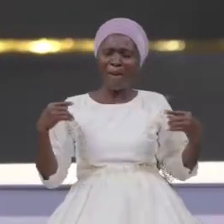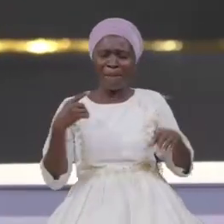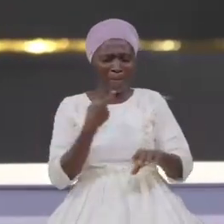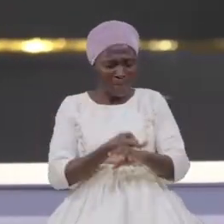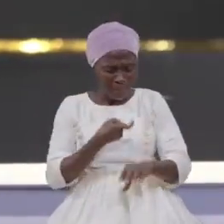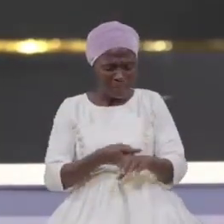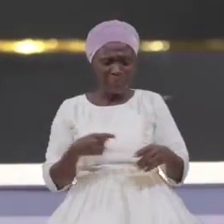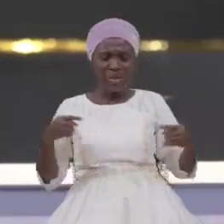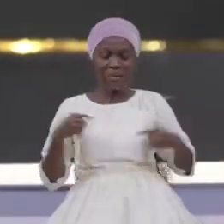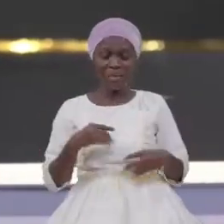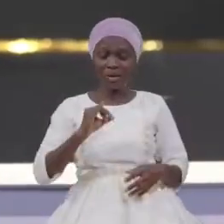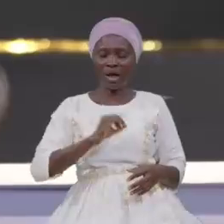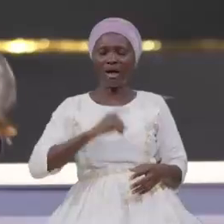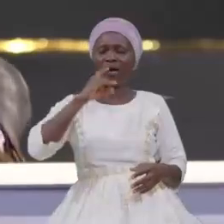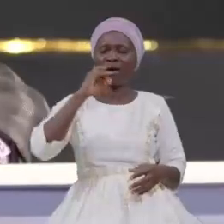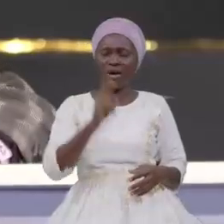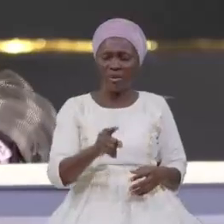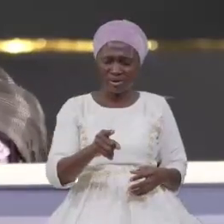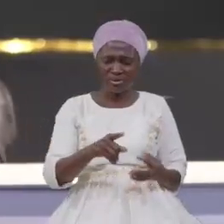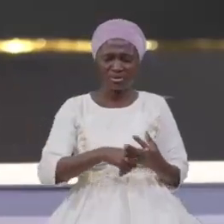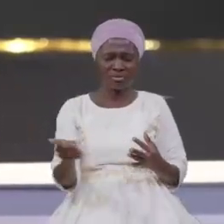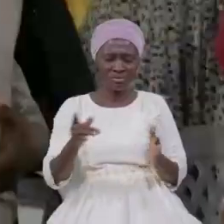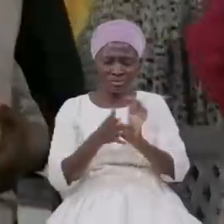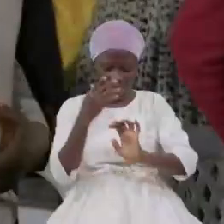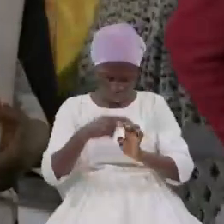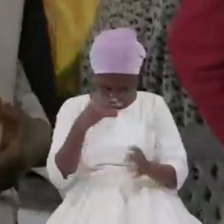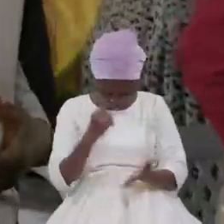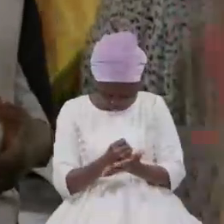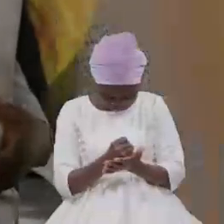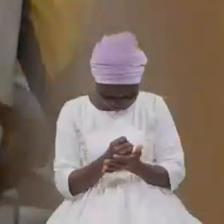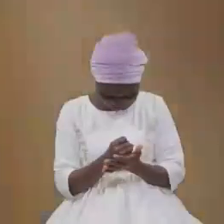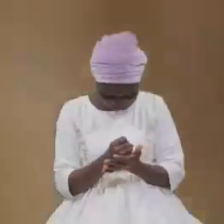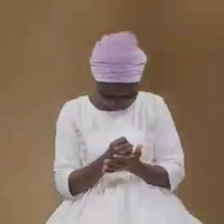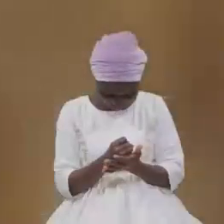command you, come out in Jesus' name.